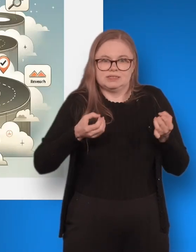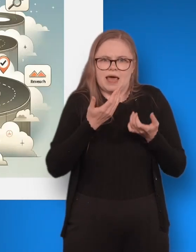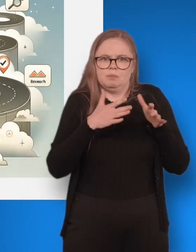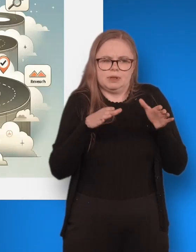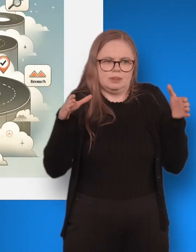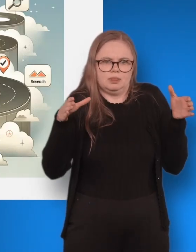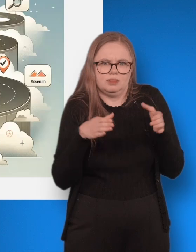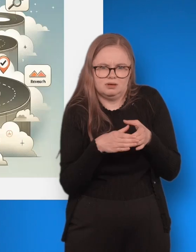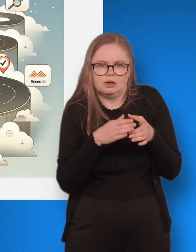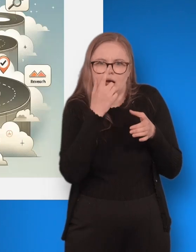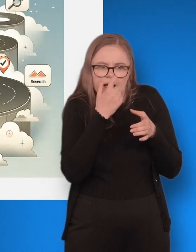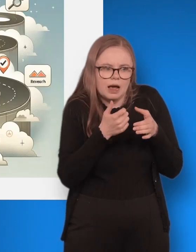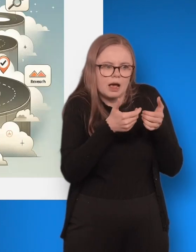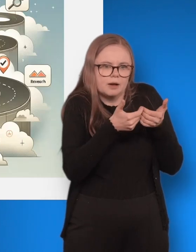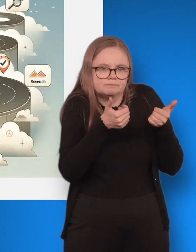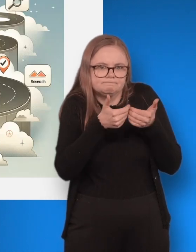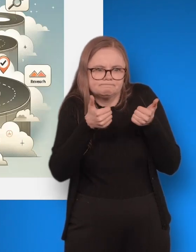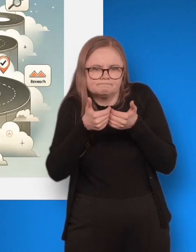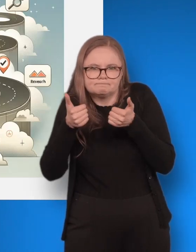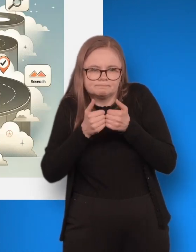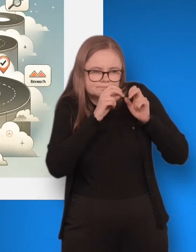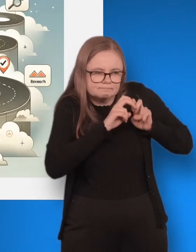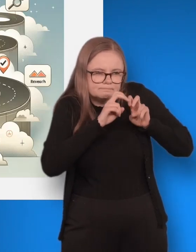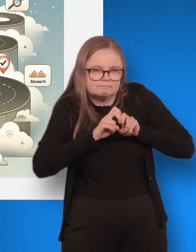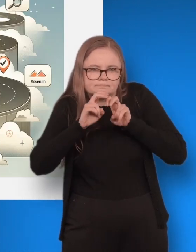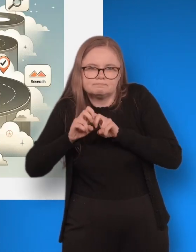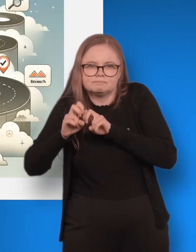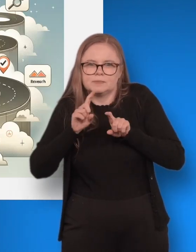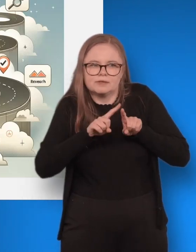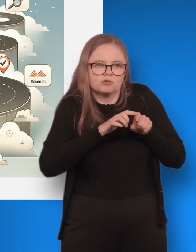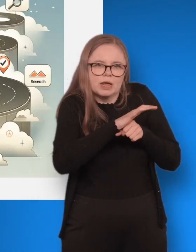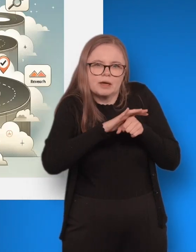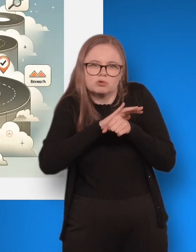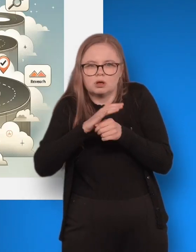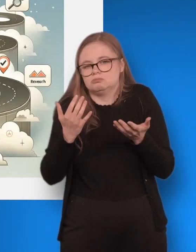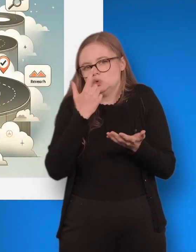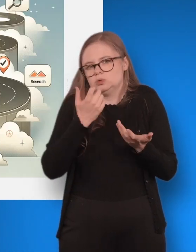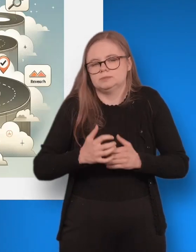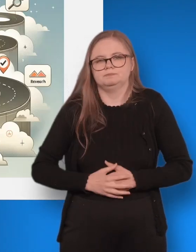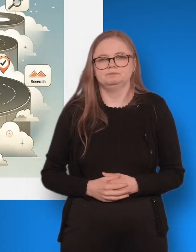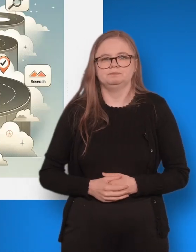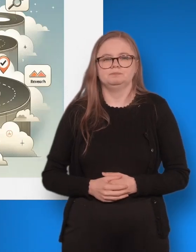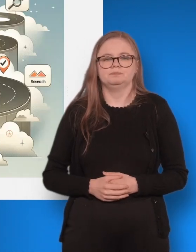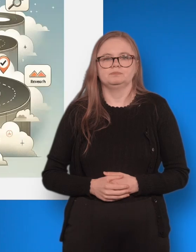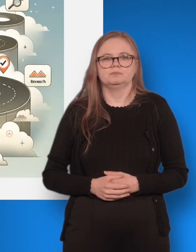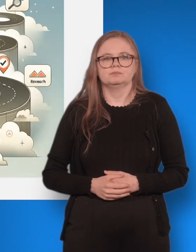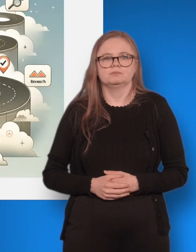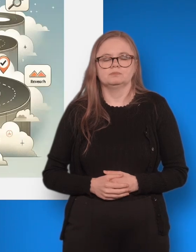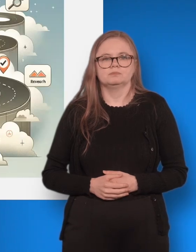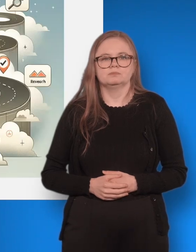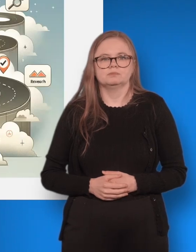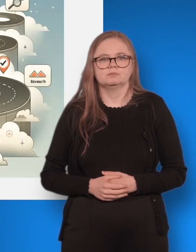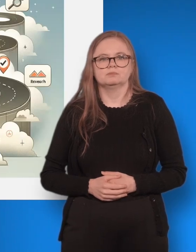disciplines rather than treating STEM as a single category, essentially. You could